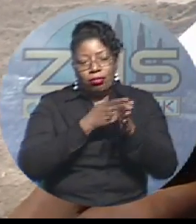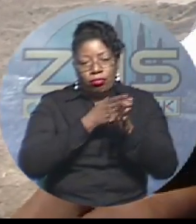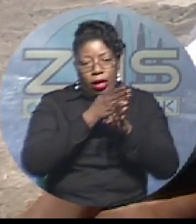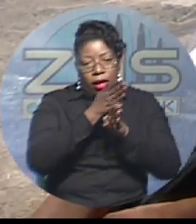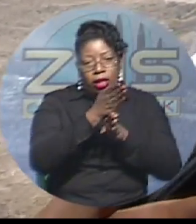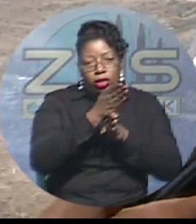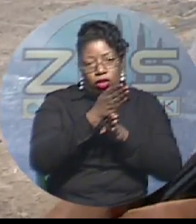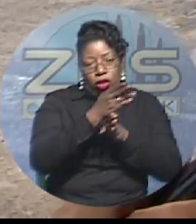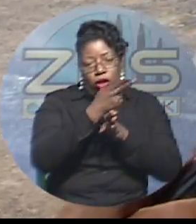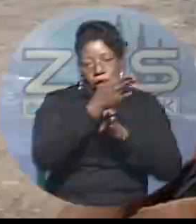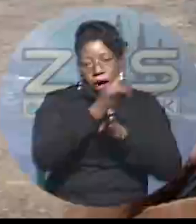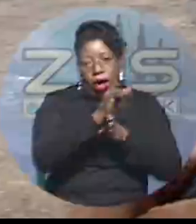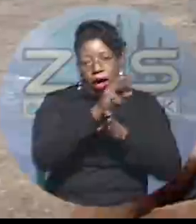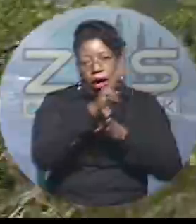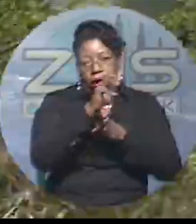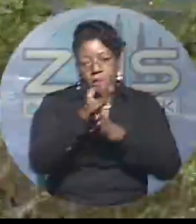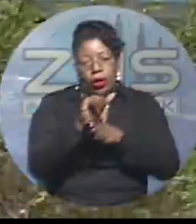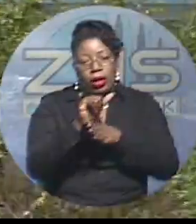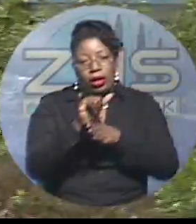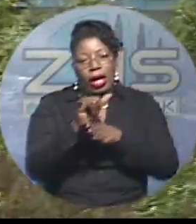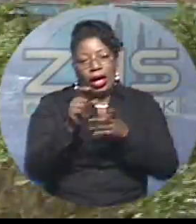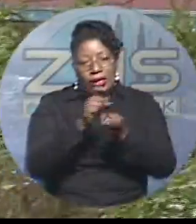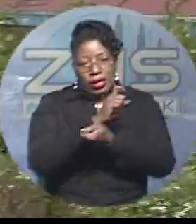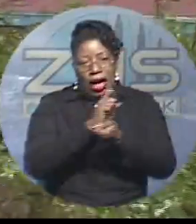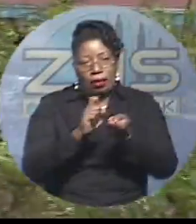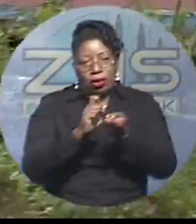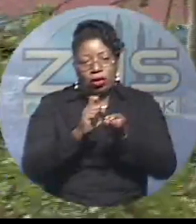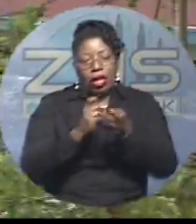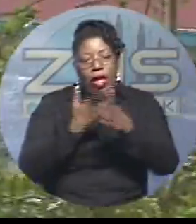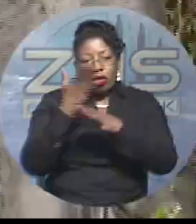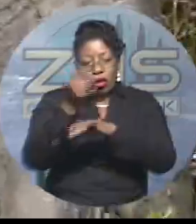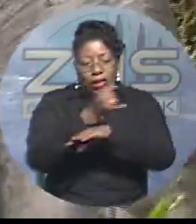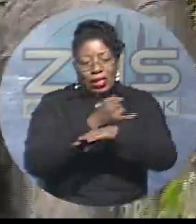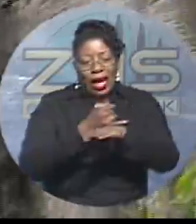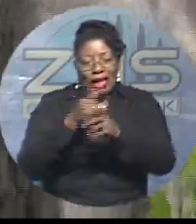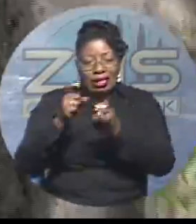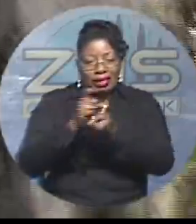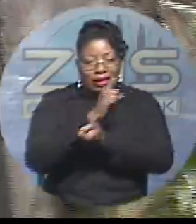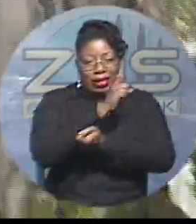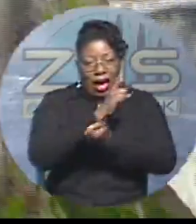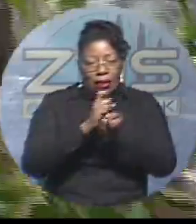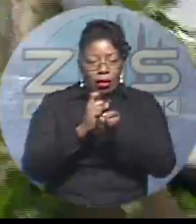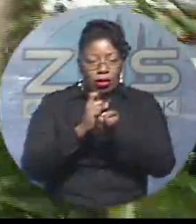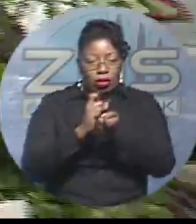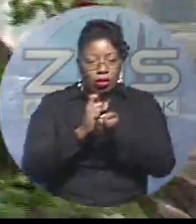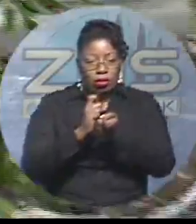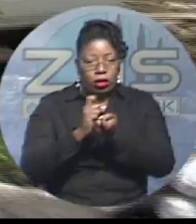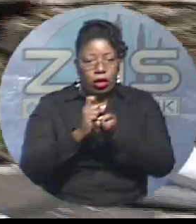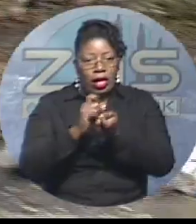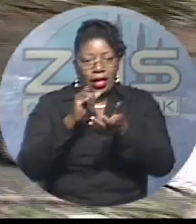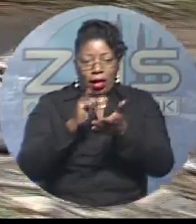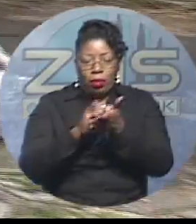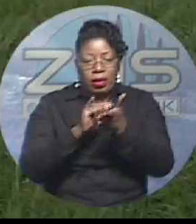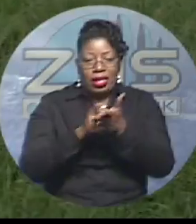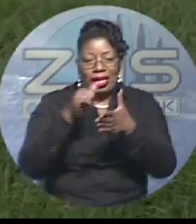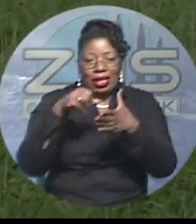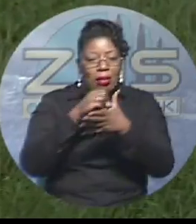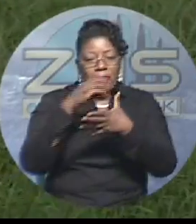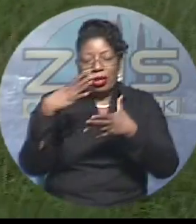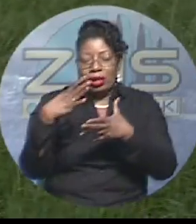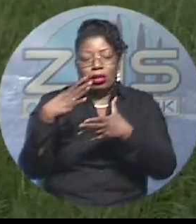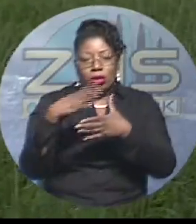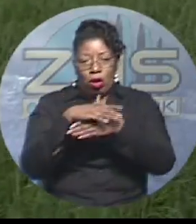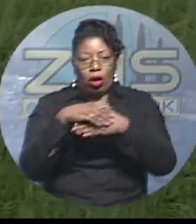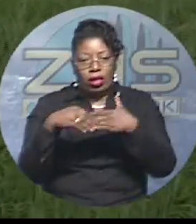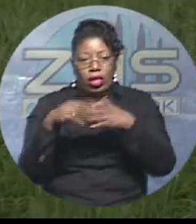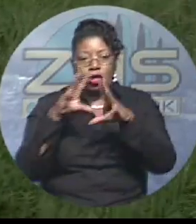highway has taken some damage. With fallen poles across the island, damage to B.P.L's infrastructure could be in the millions. Hill says